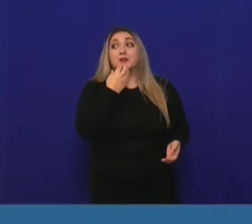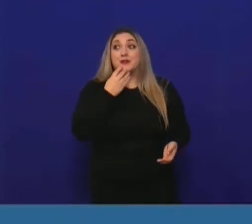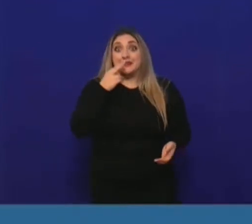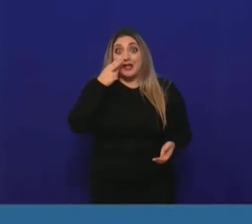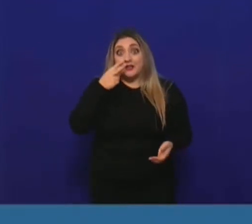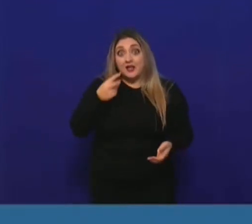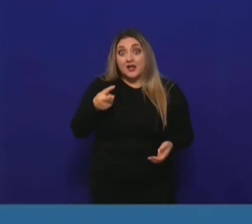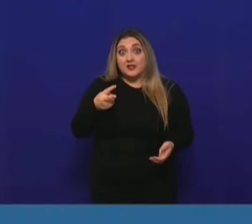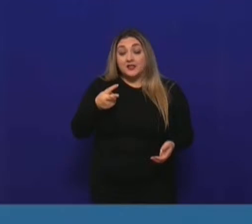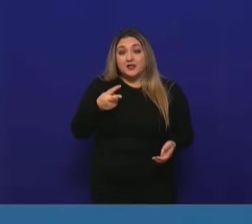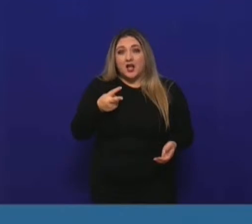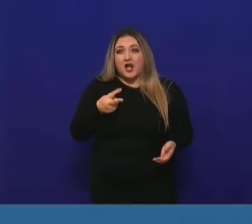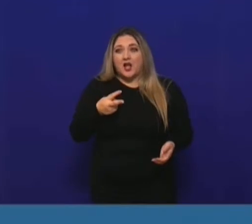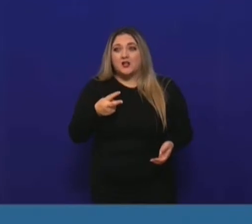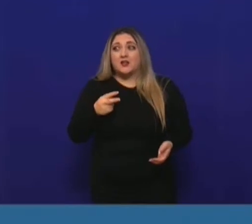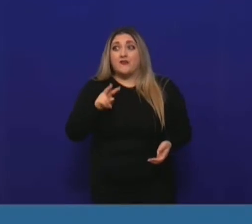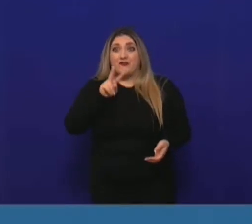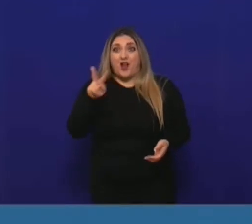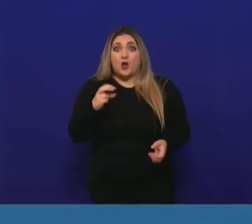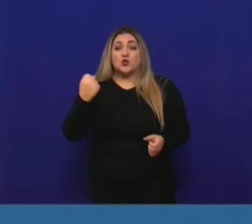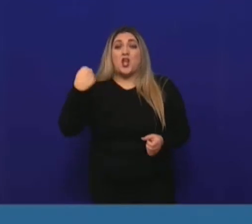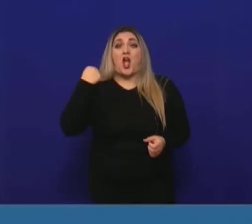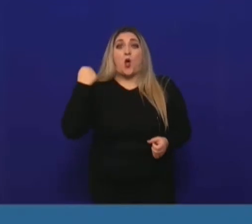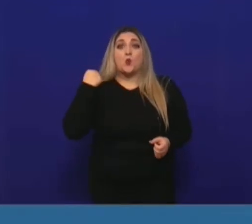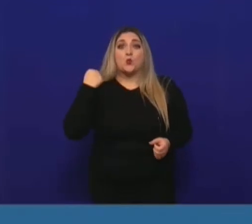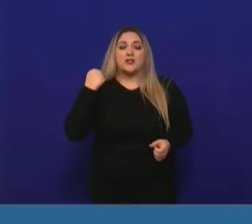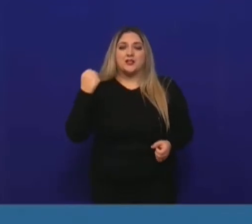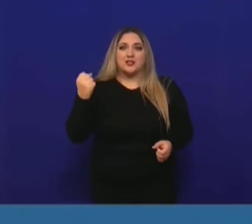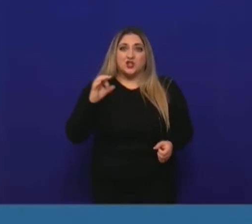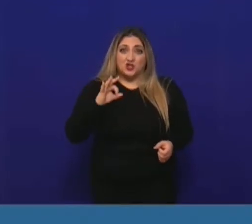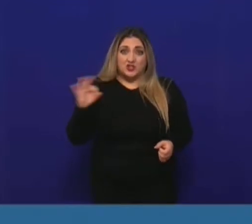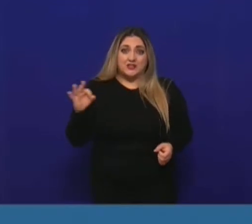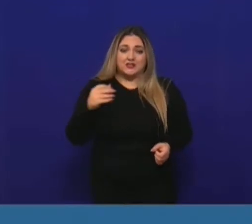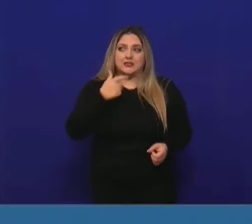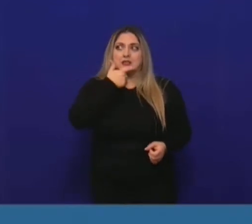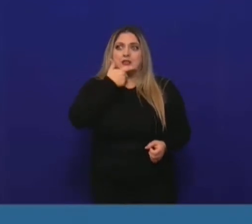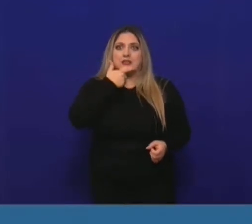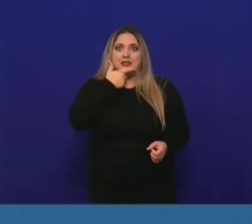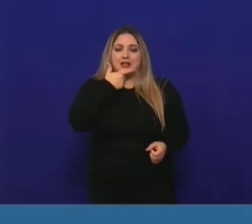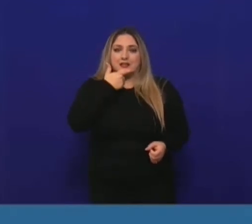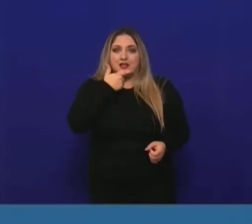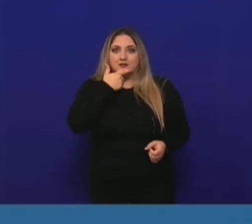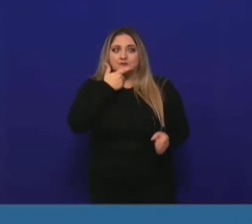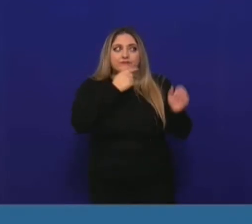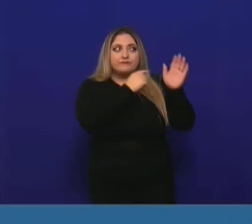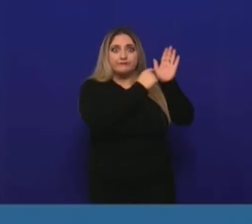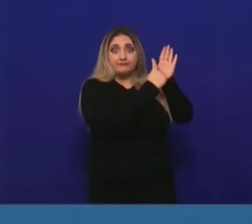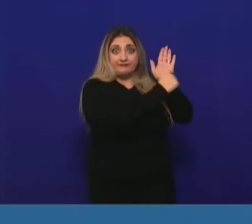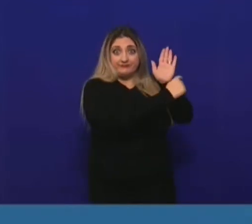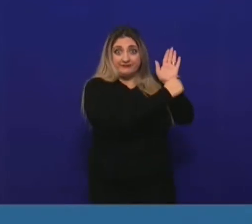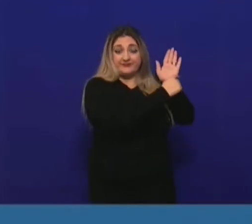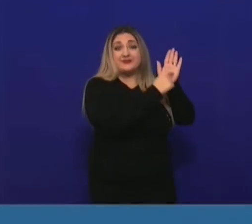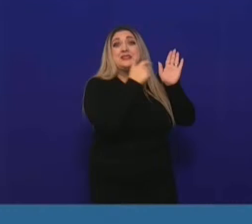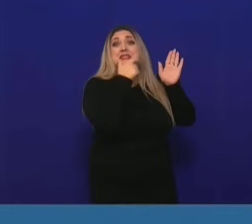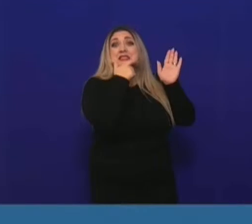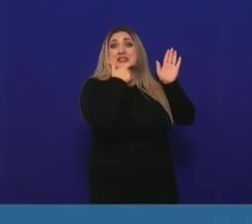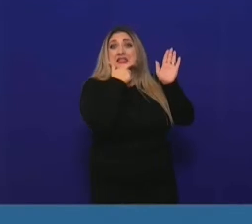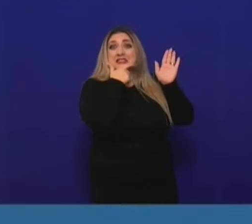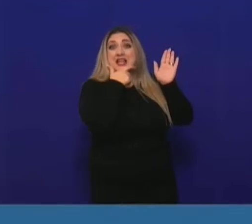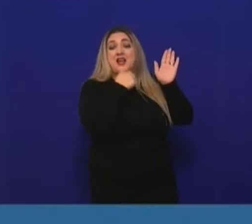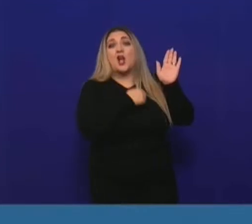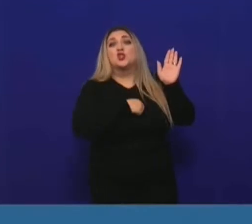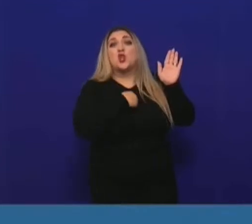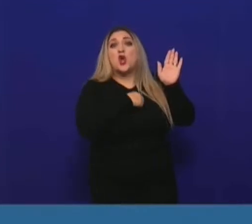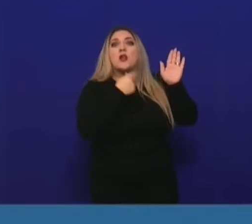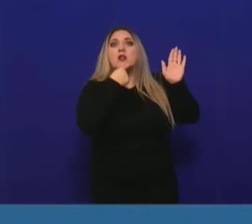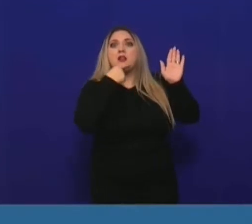li l-varjant ġie konfermat u kien qed jagħmel, aħna dawwarna l-Ingilterra fuq red zone.